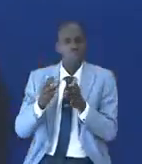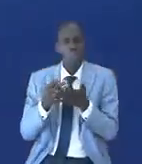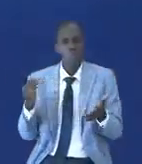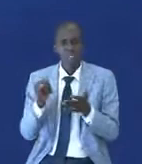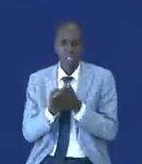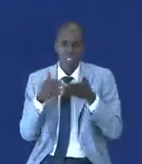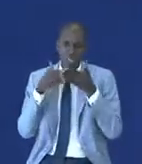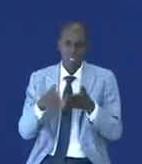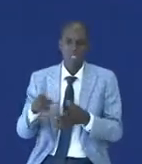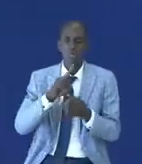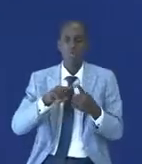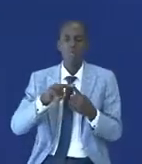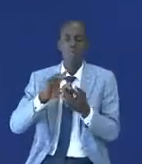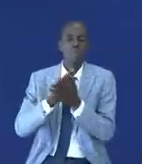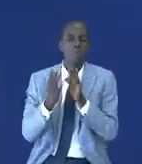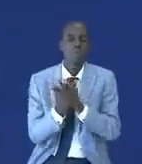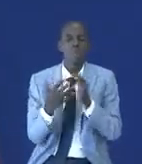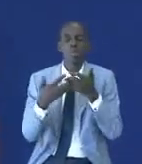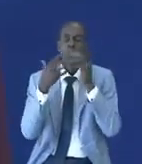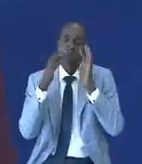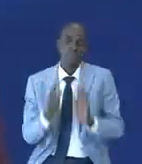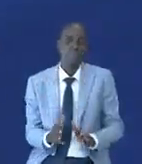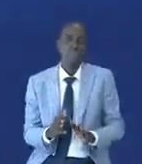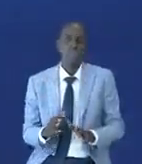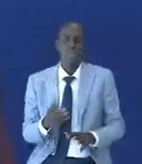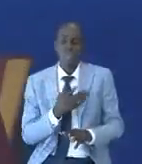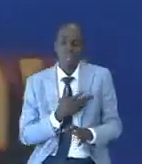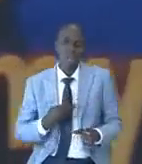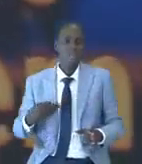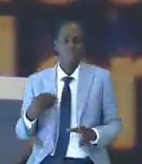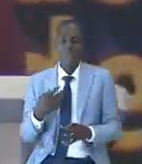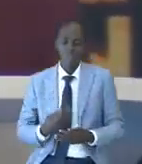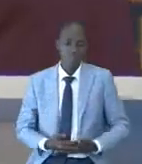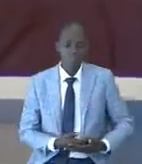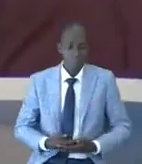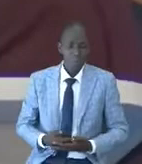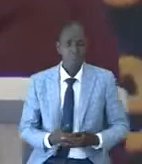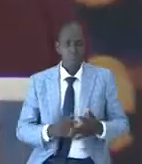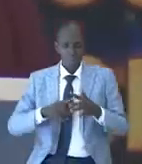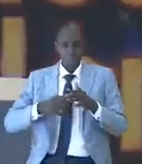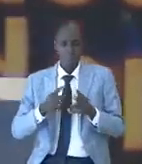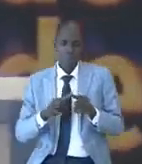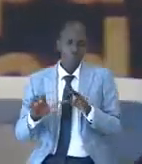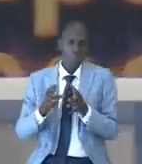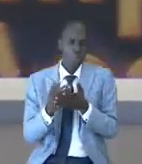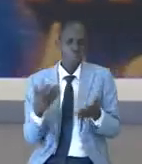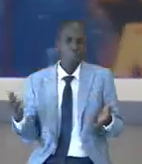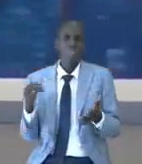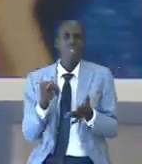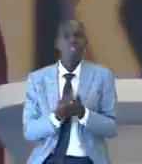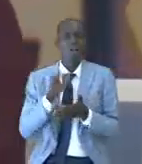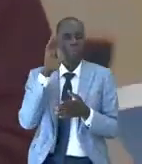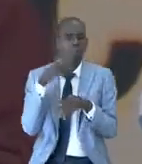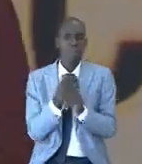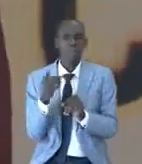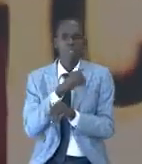becoming an engineer. And those babies, some of them, they began to do something that will make them